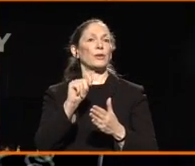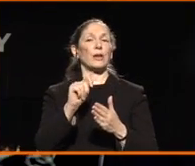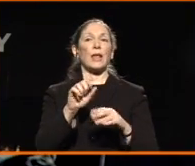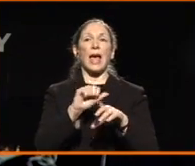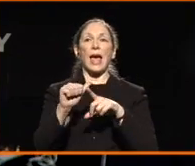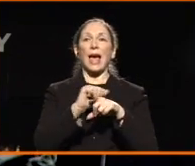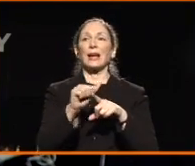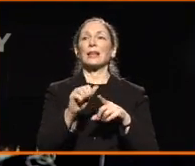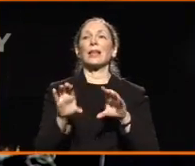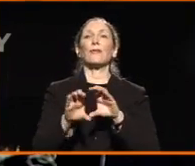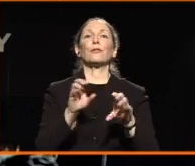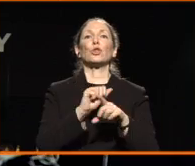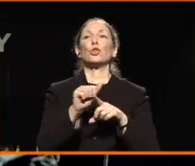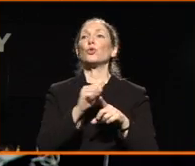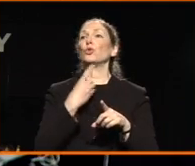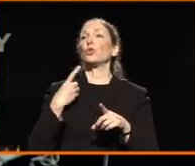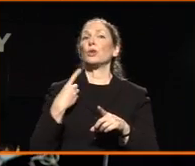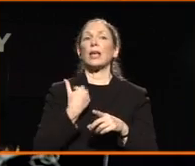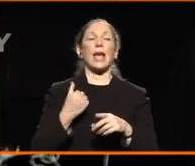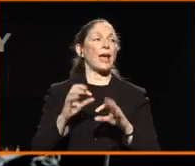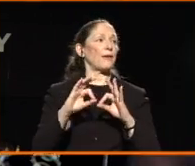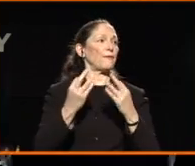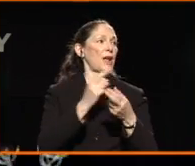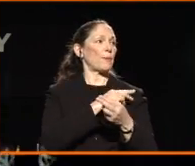their family members who are here today.